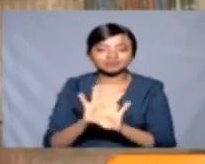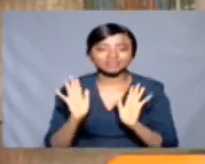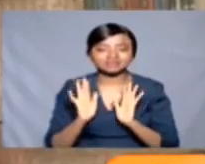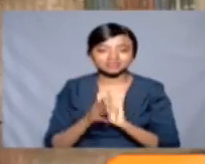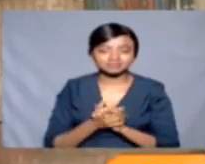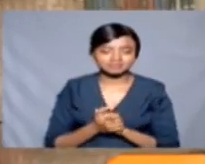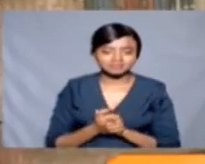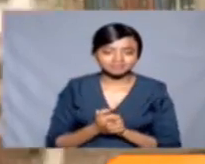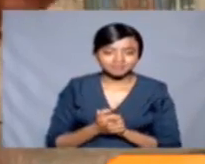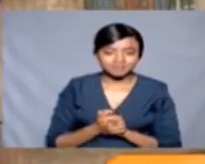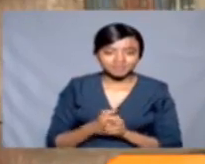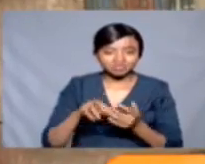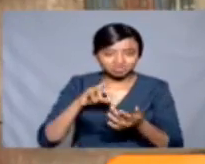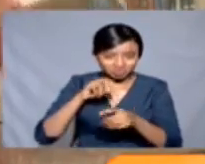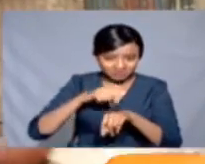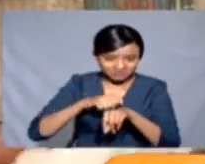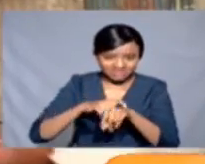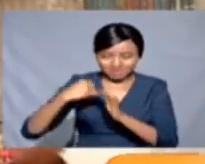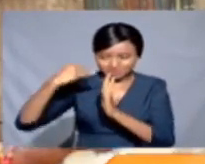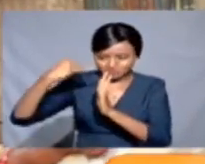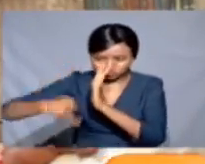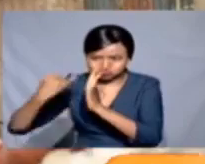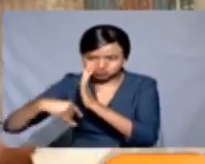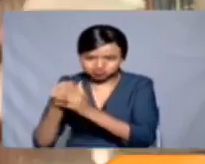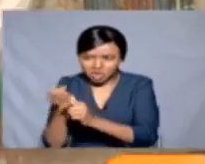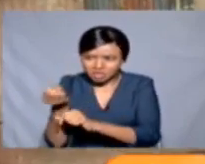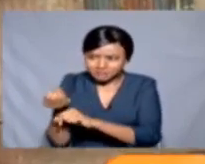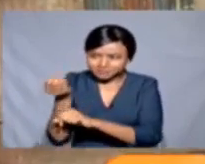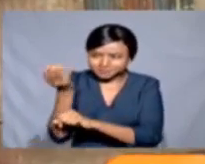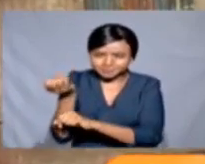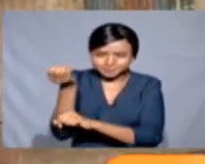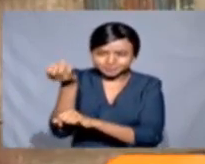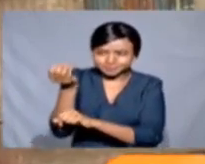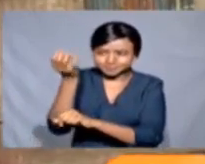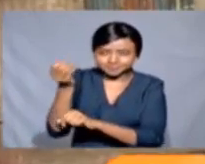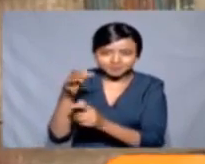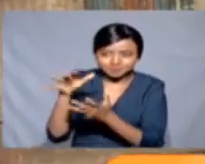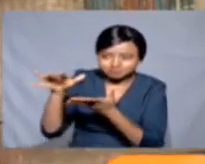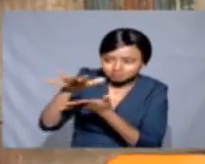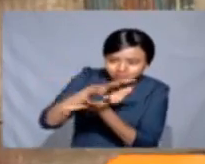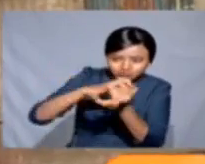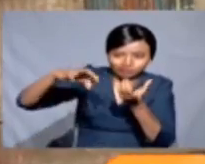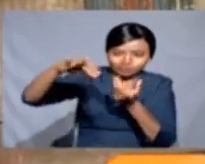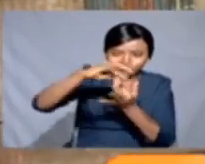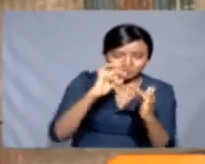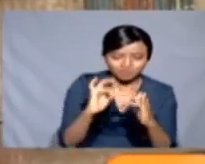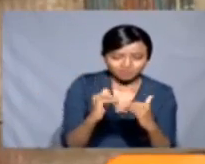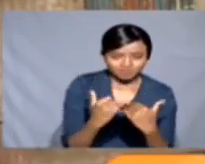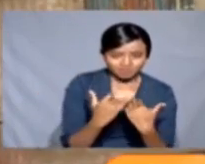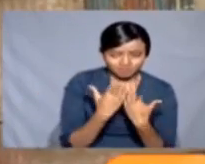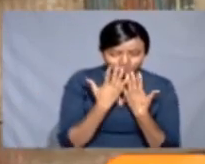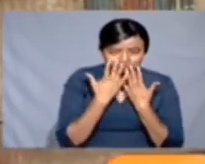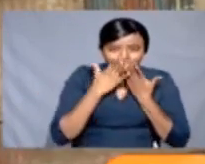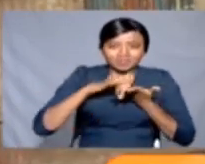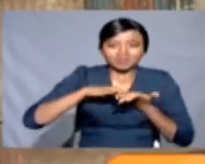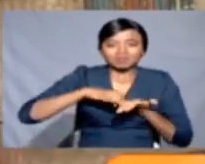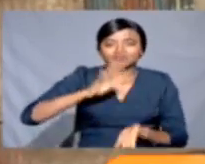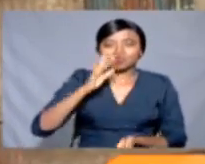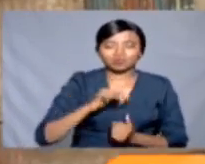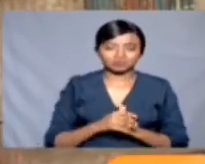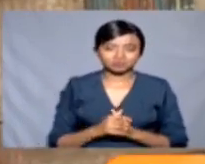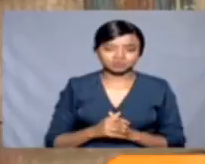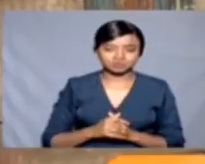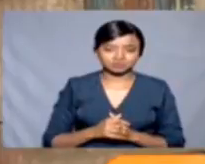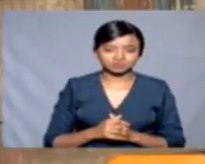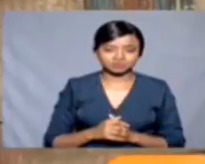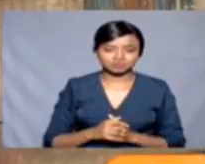With every emission from this factory, the level of air pollution here increases. That is